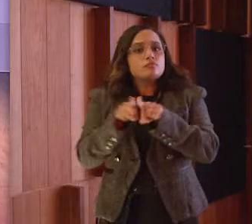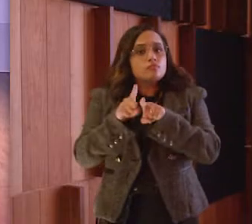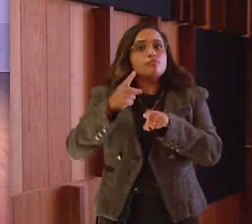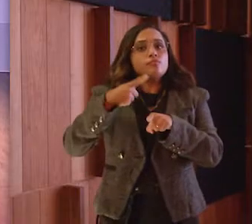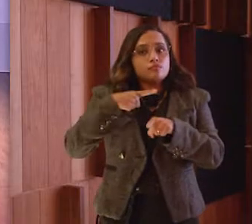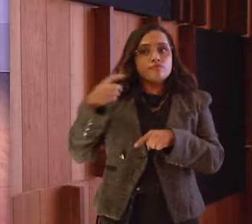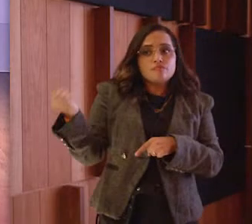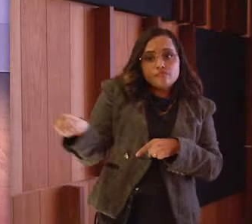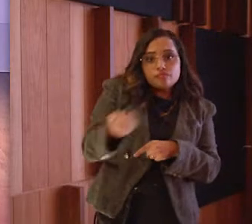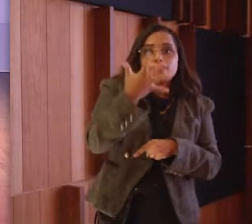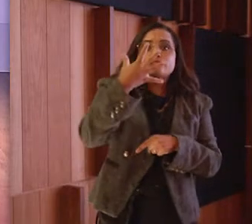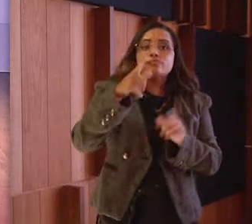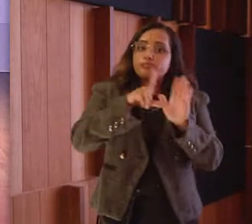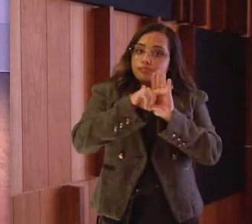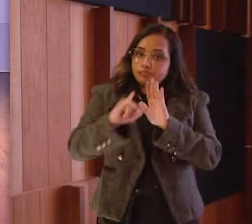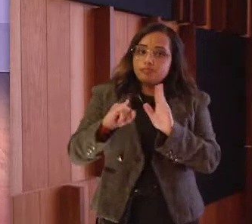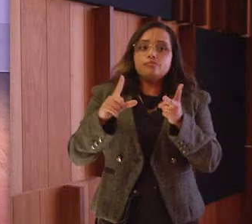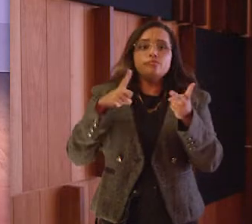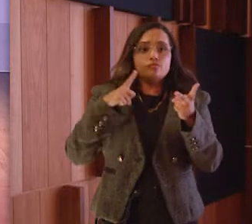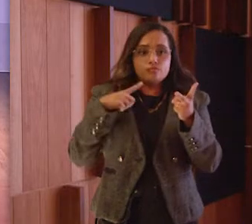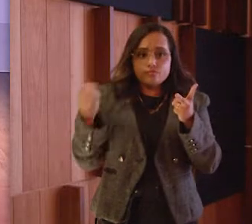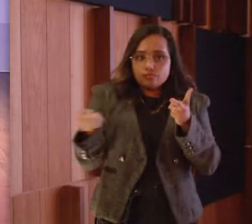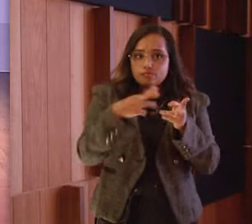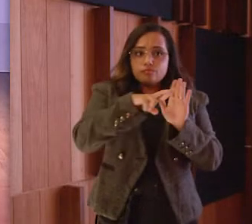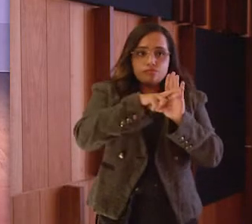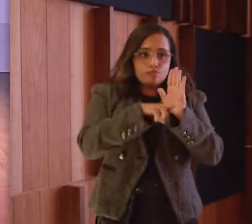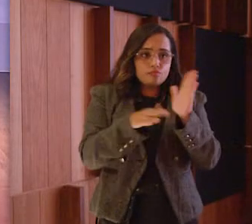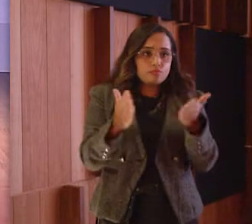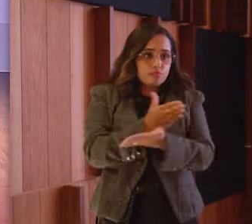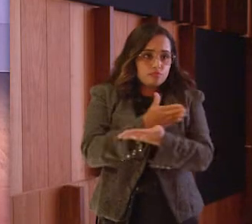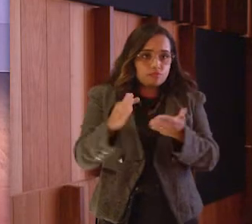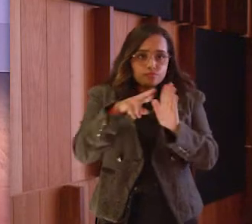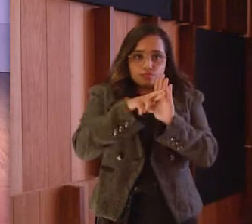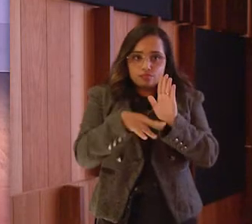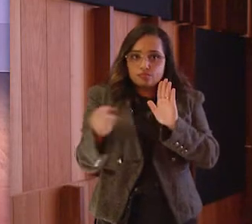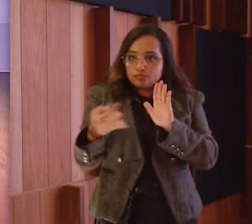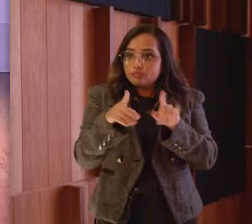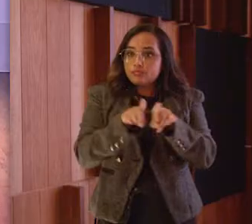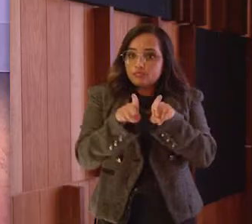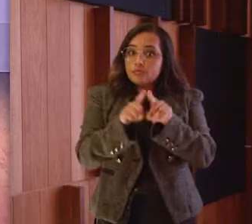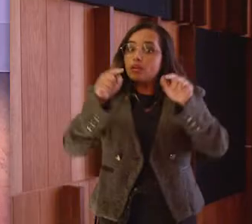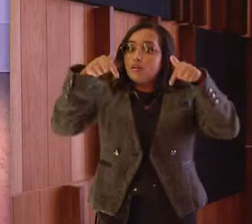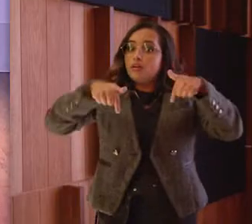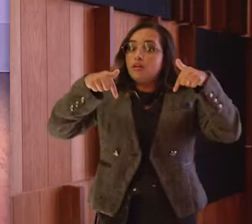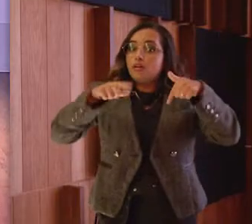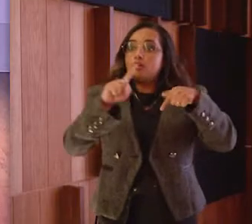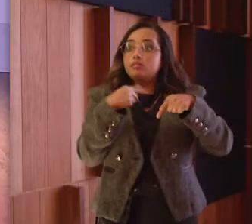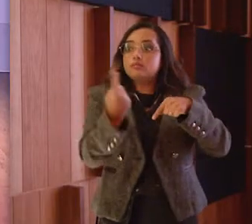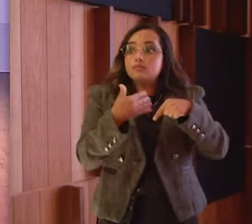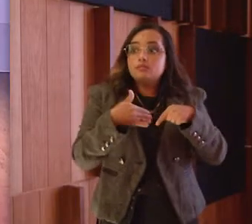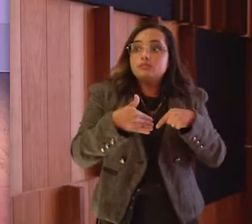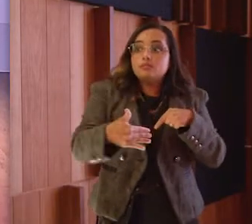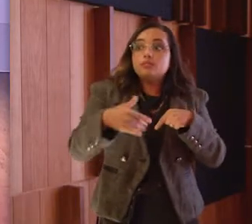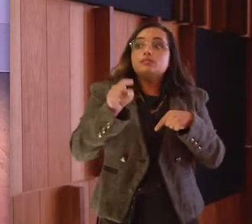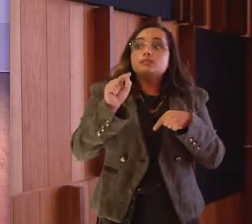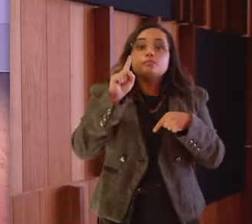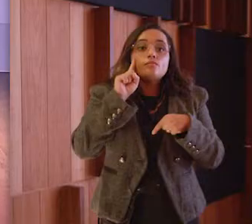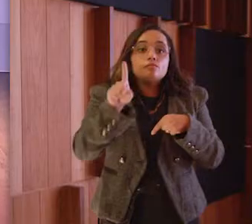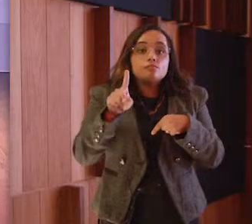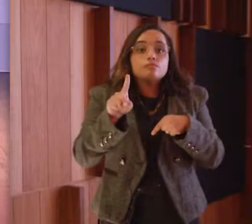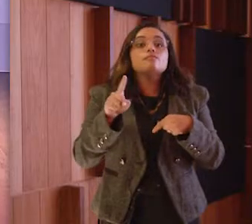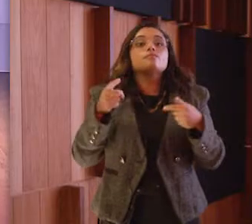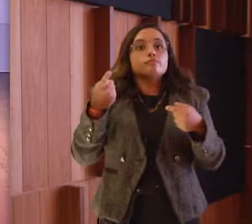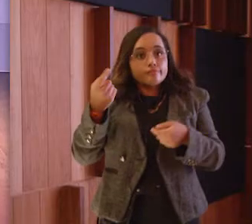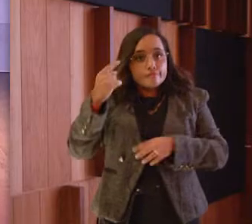lot of procedures, rulings, advanced pricing agreements. Now we're going into a new international tax regime. So it's not that